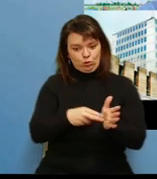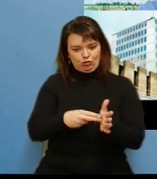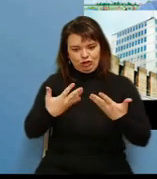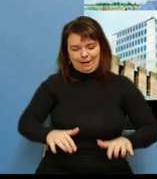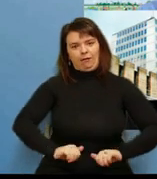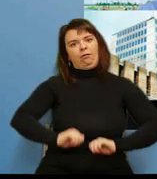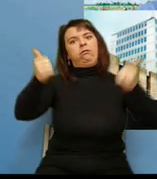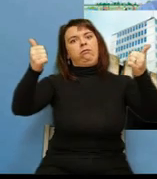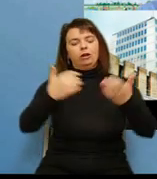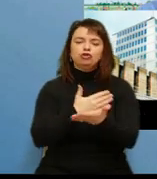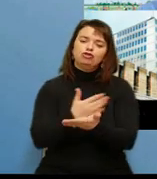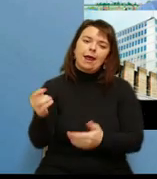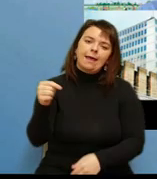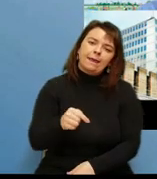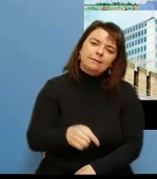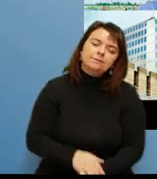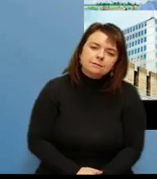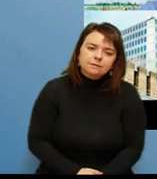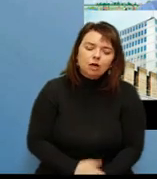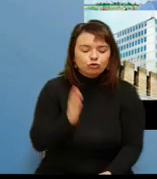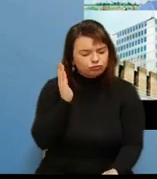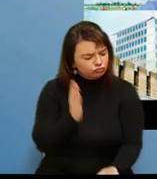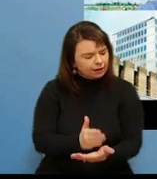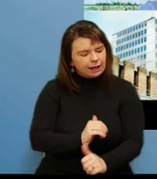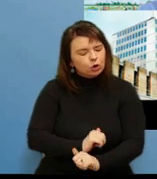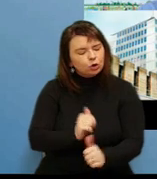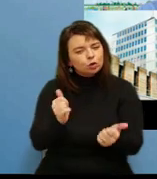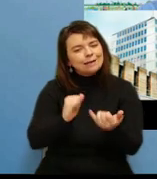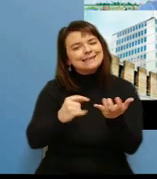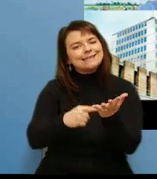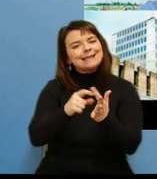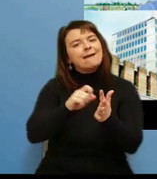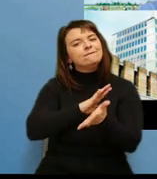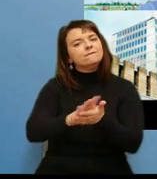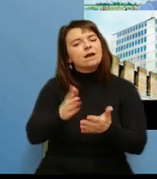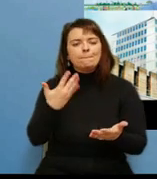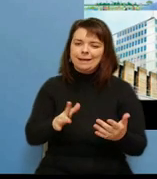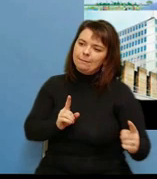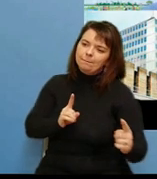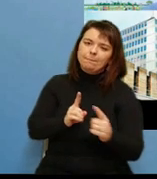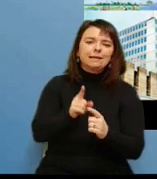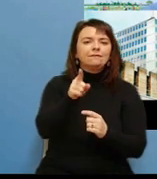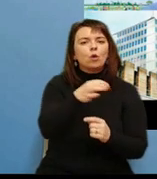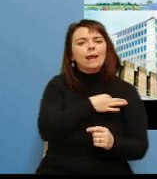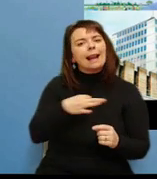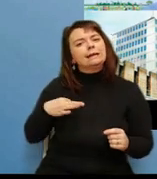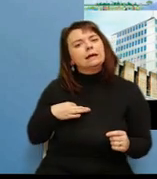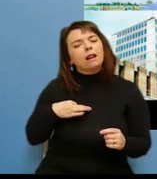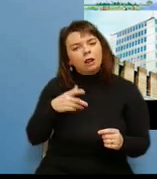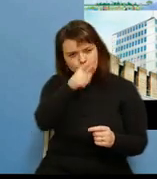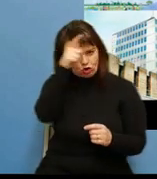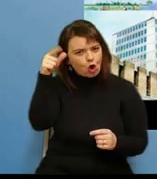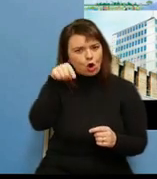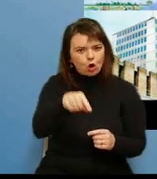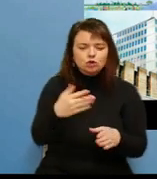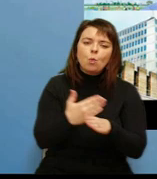Norwich has done. So it's really good. And she's met with the clinical